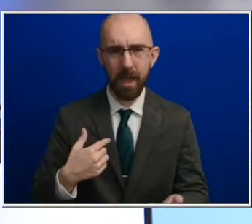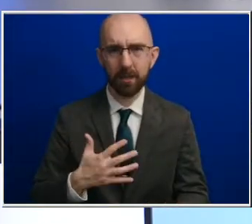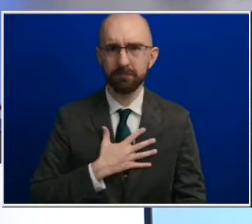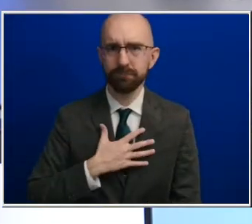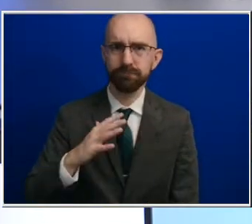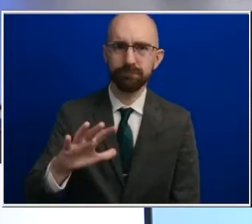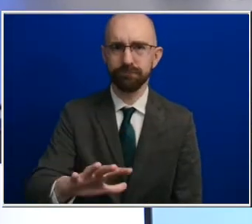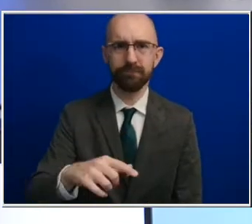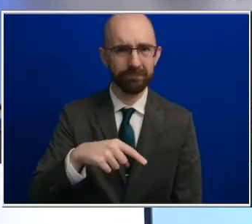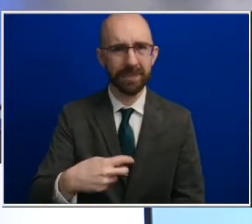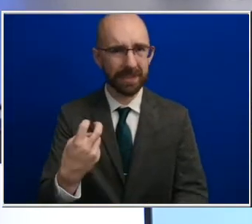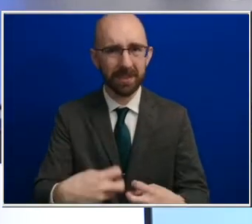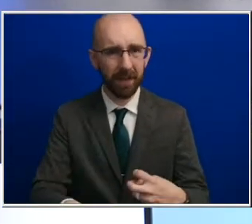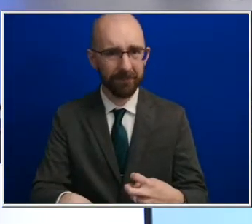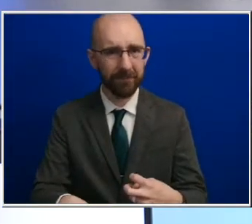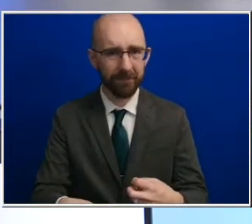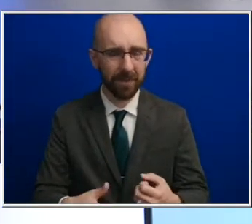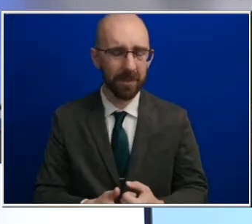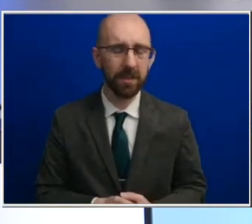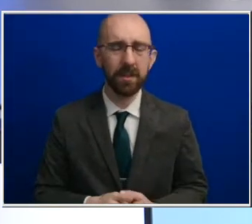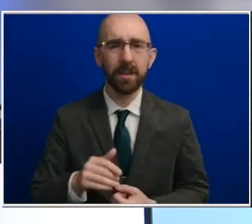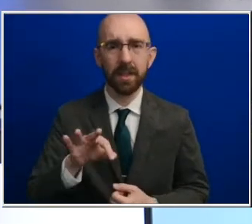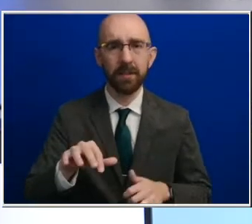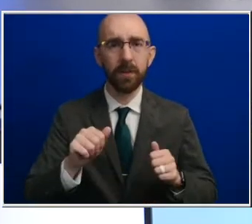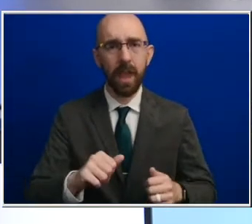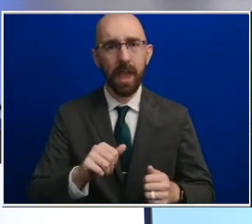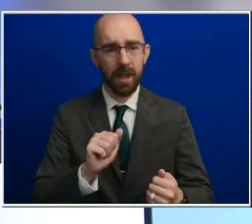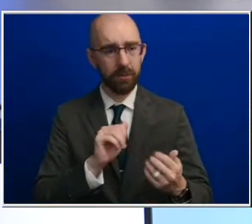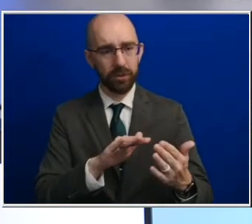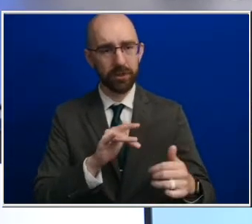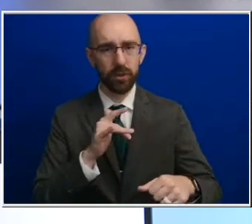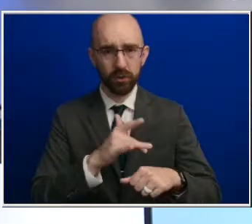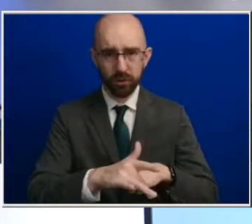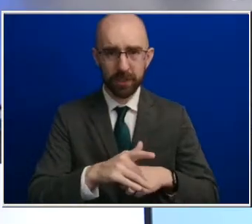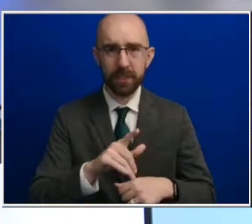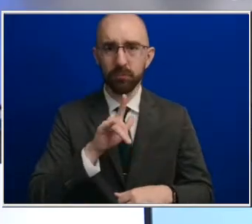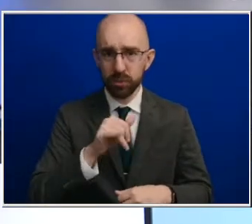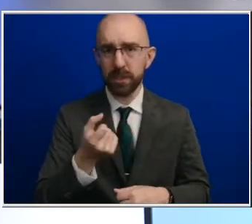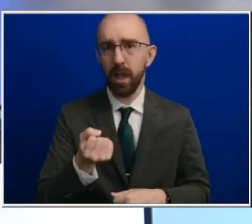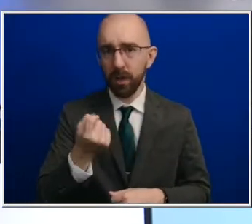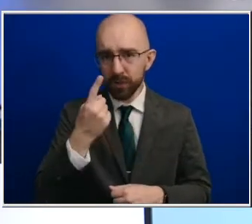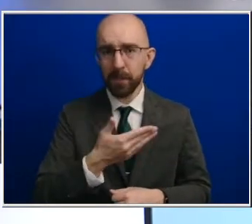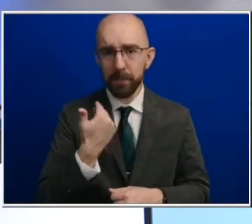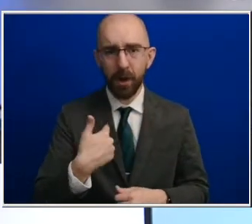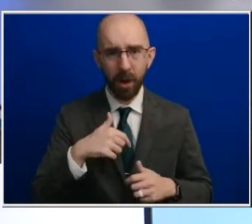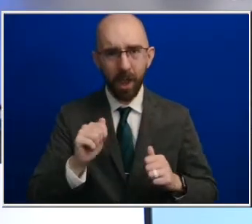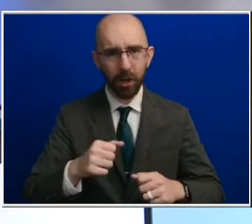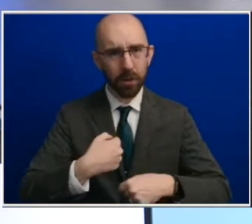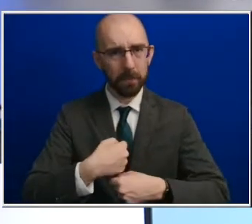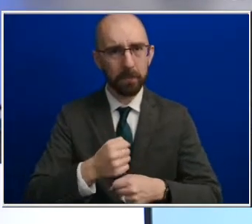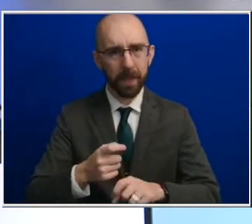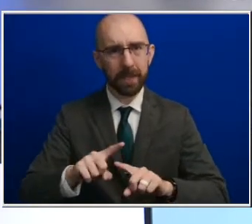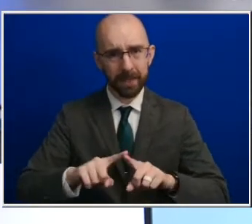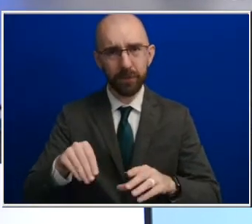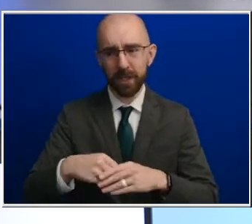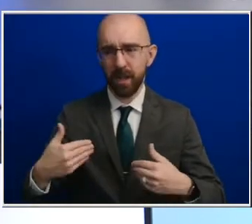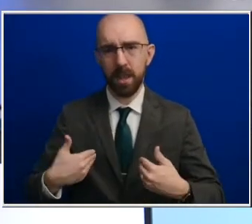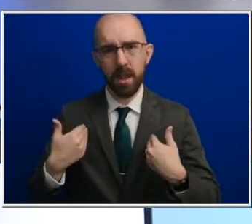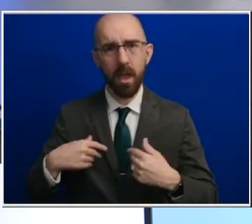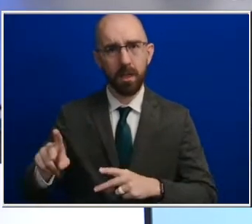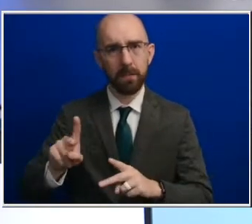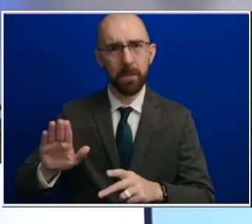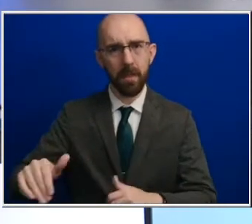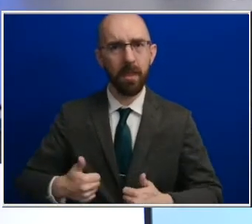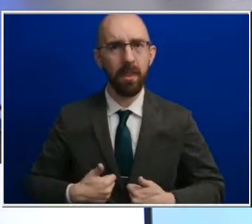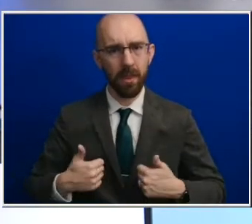is hard. And if you can address it early and actually understand it better, I think you make a big difference in young people's lives. And you wonder how many other